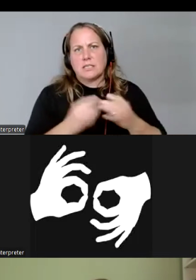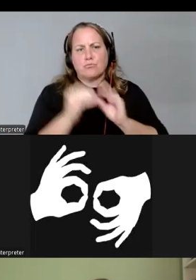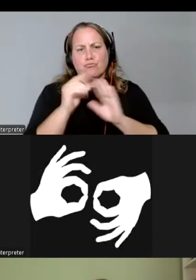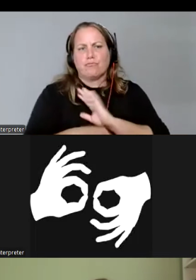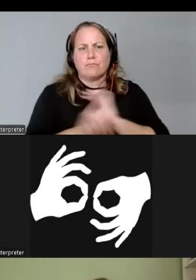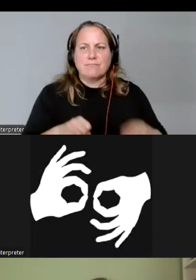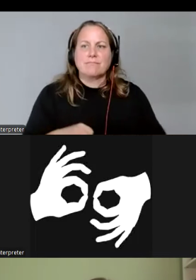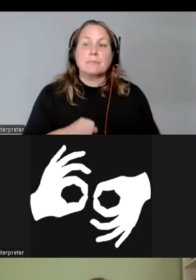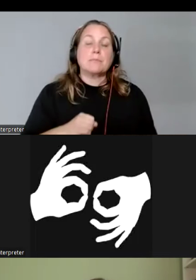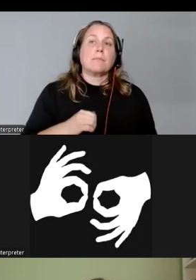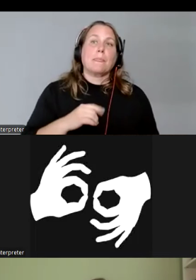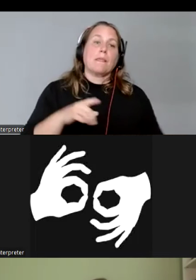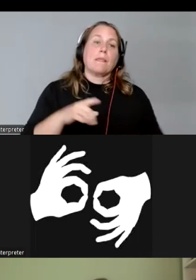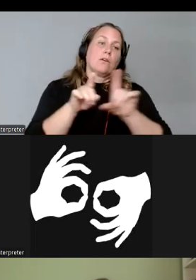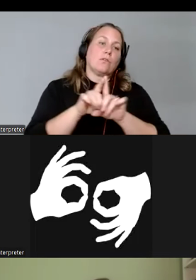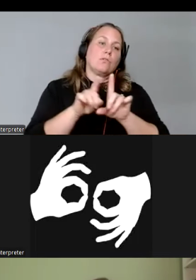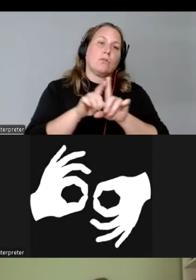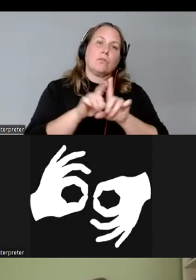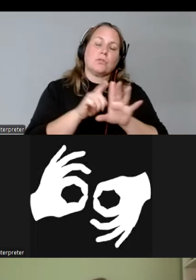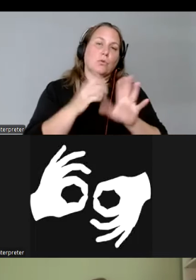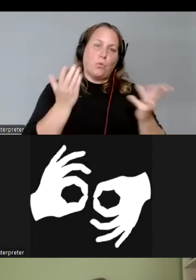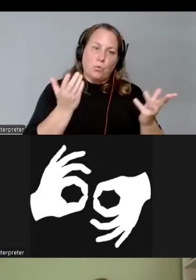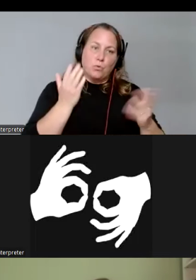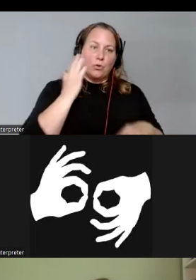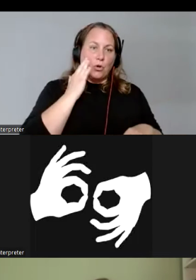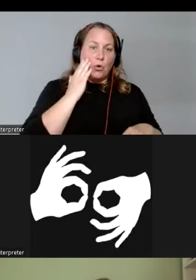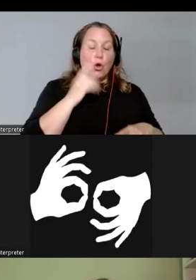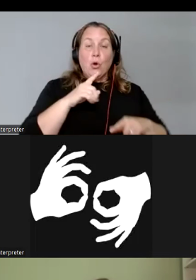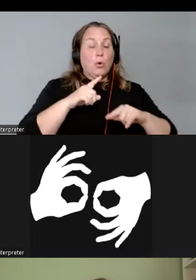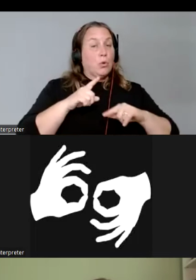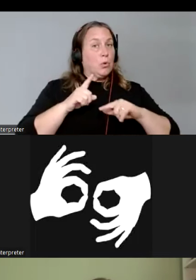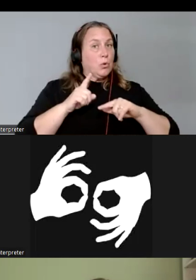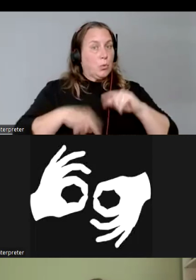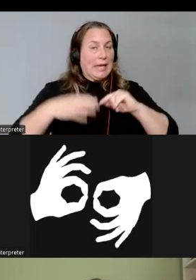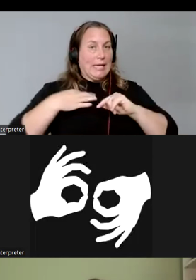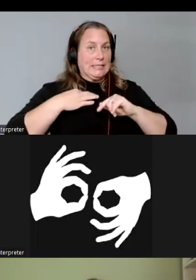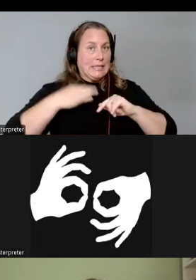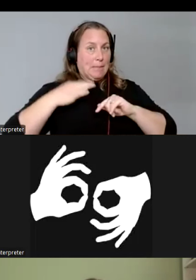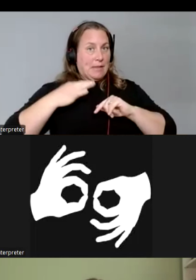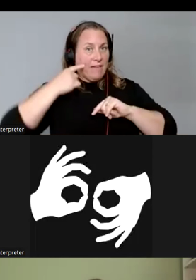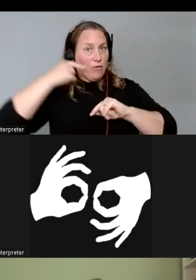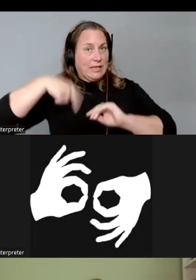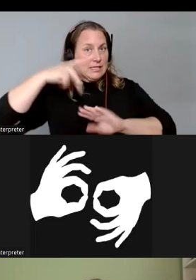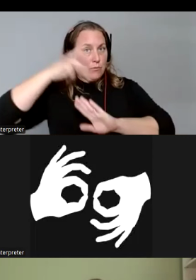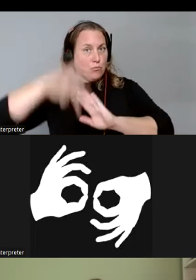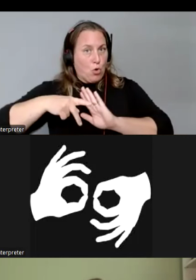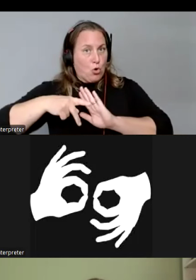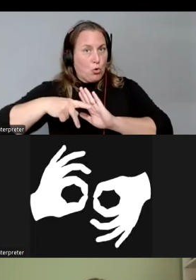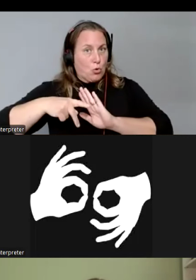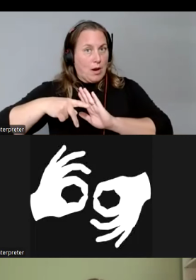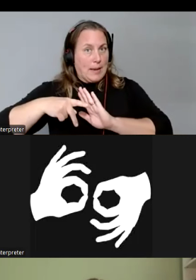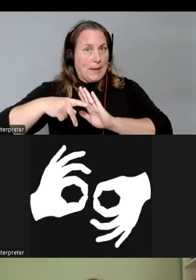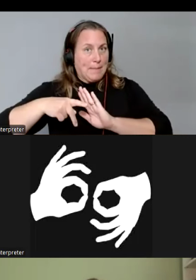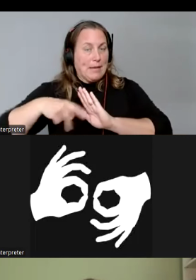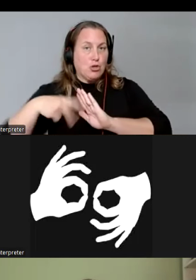you cannot apply to this program both as an individual and as part of an organization or